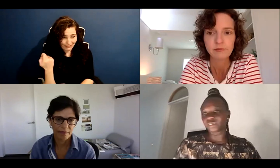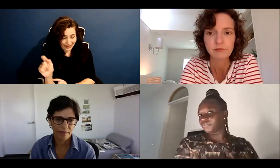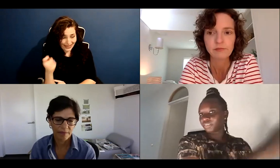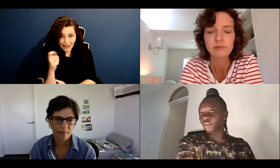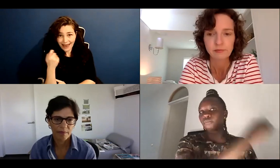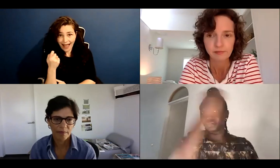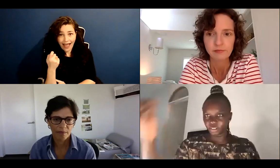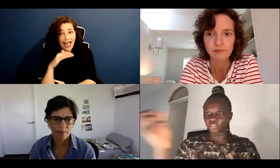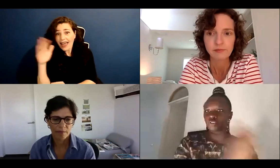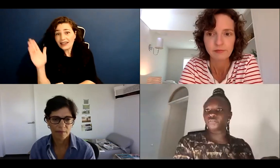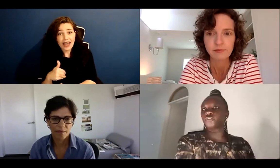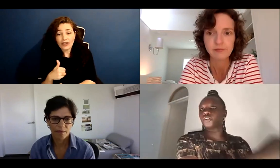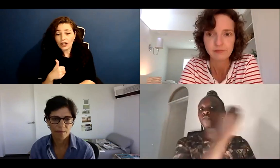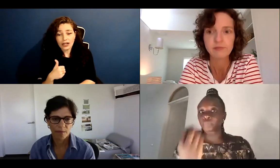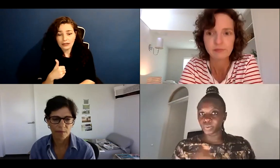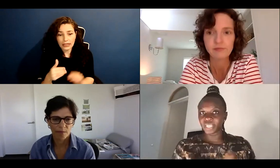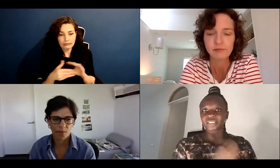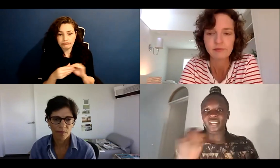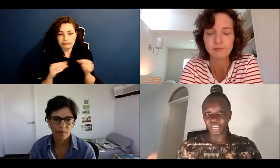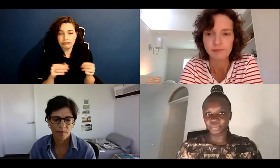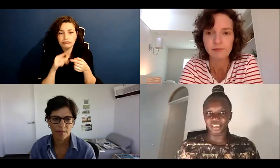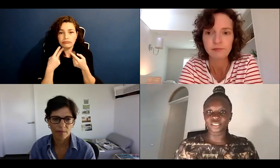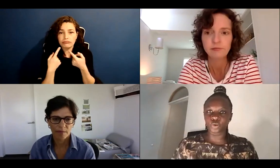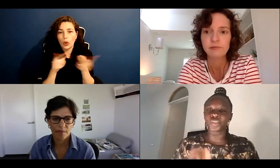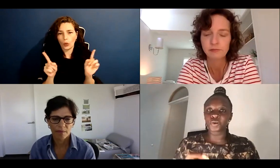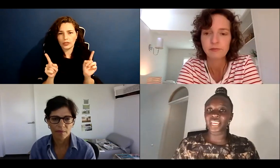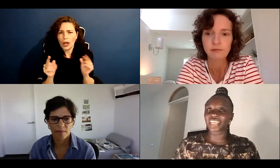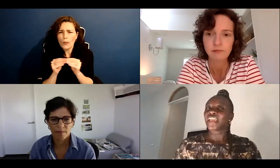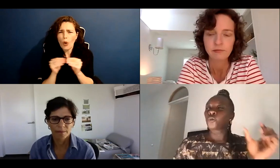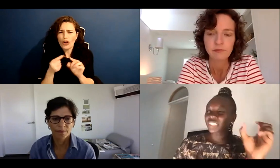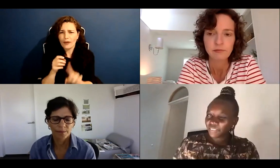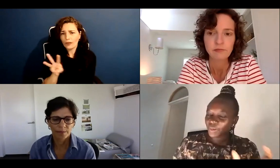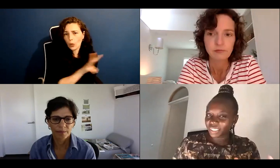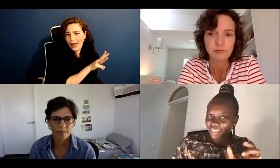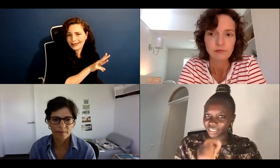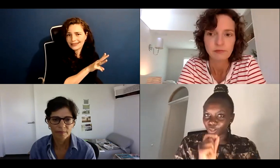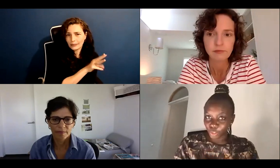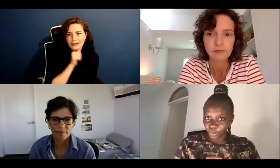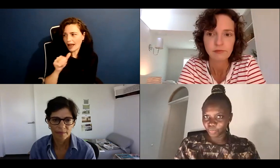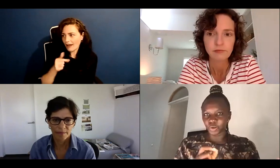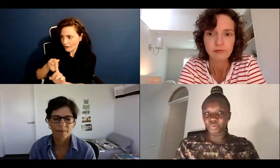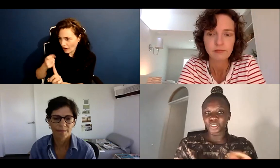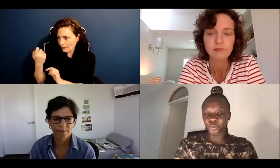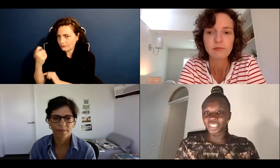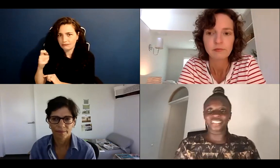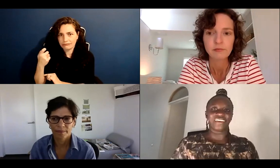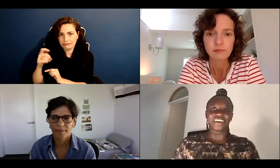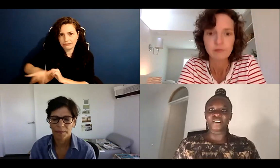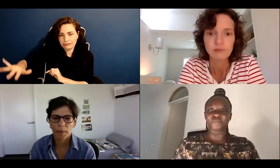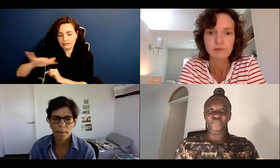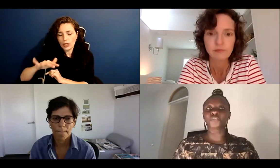told from, from the West and coming in. And so we knew whatever we decided to do, we would do